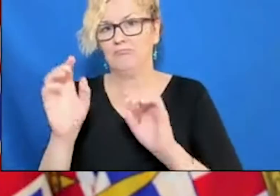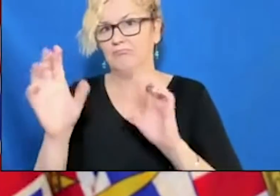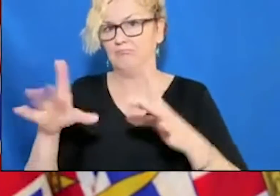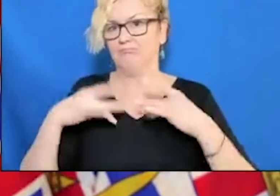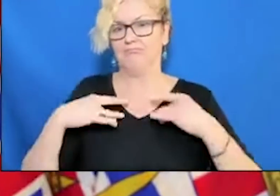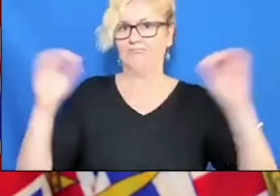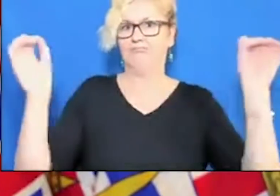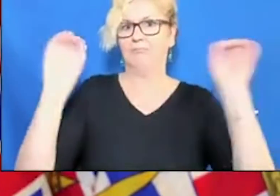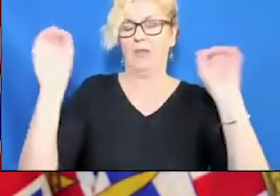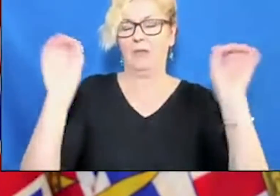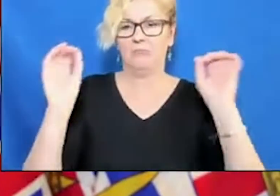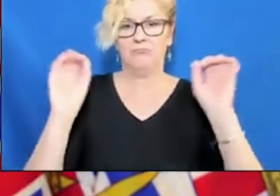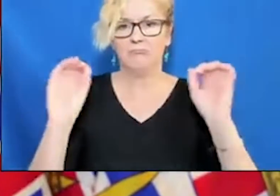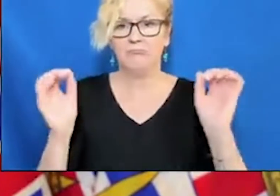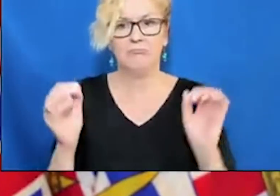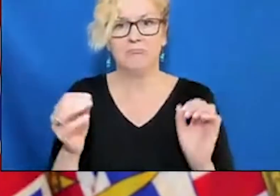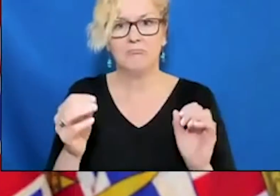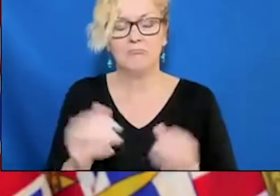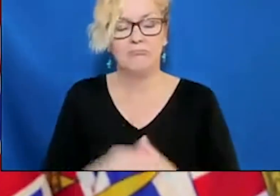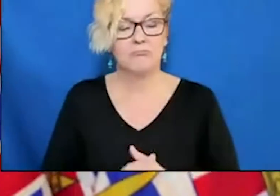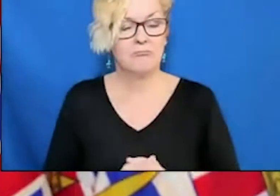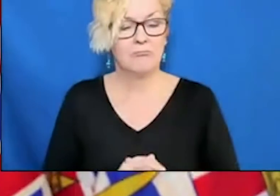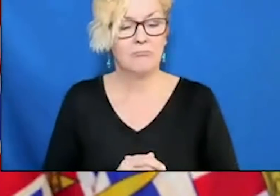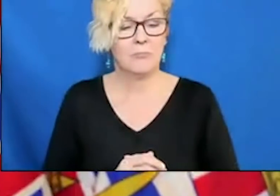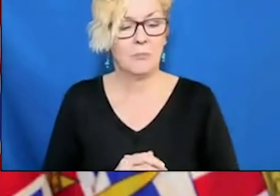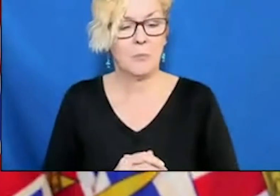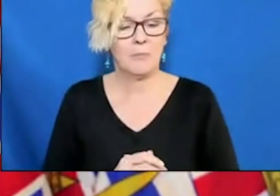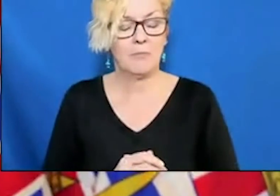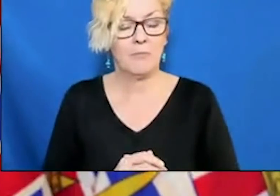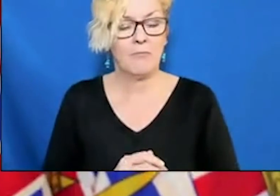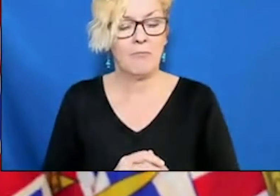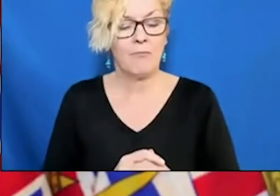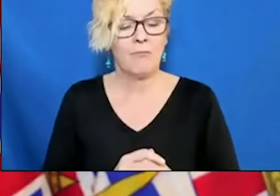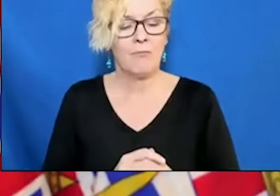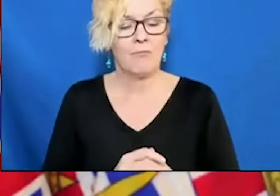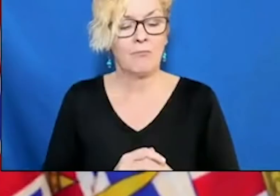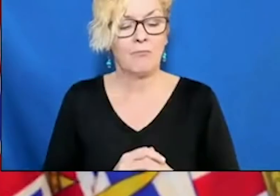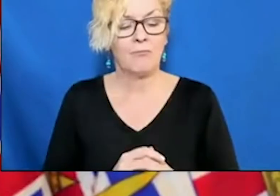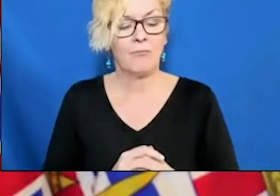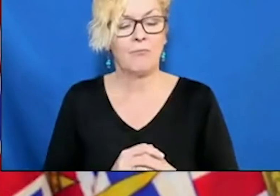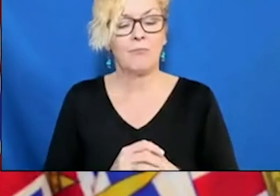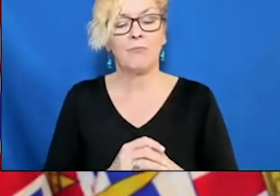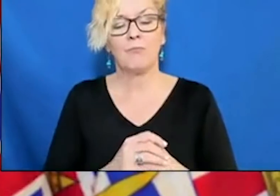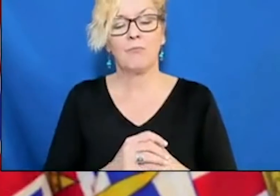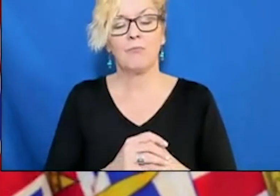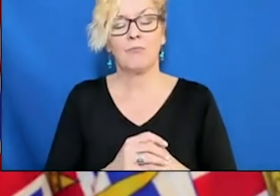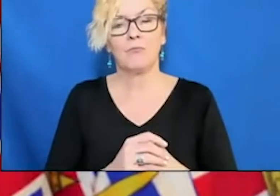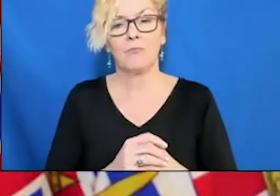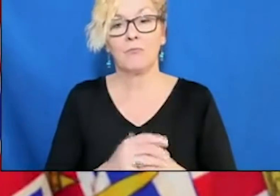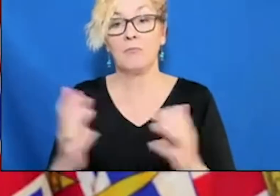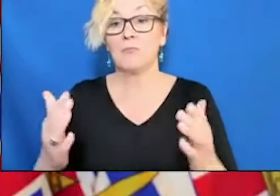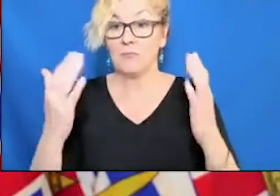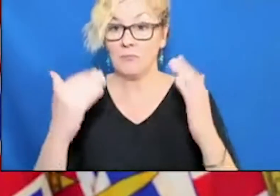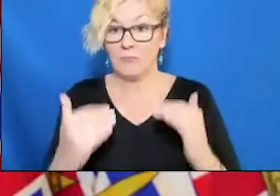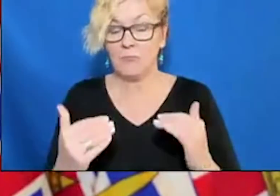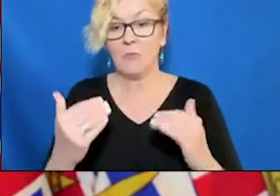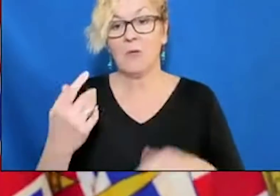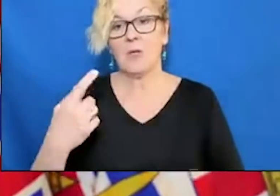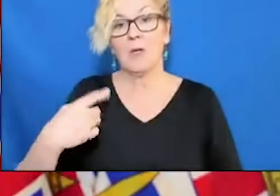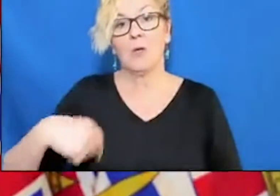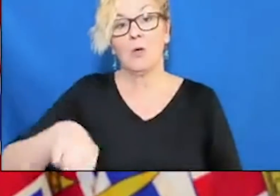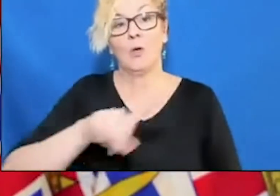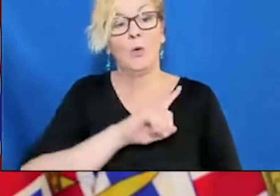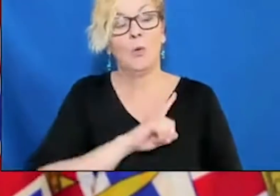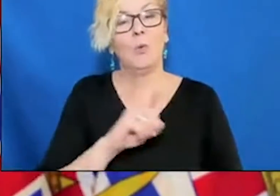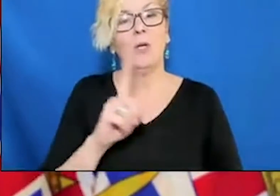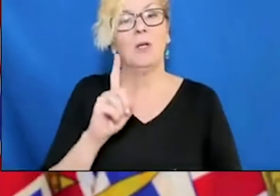This is one of the other challenges that we've been working on and following, of course, around the world,